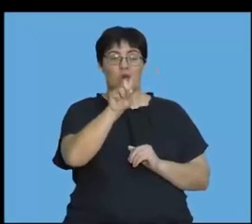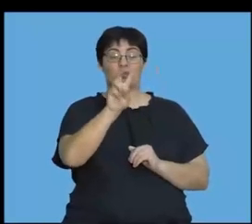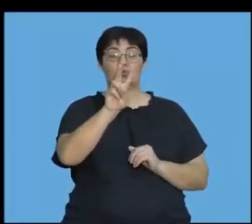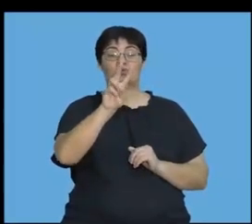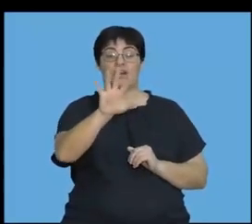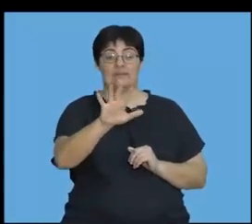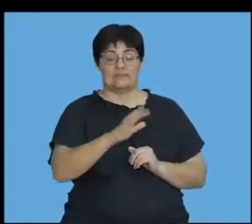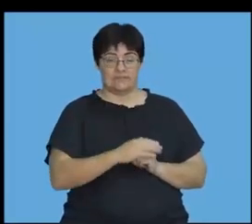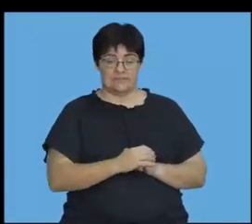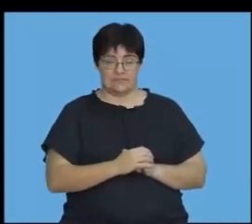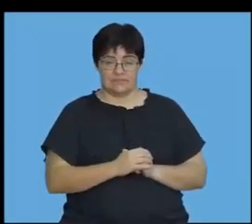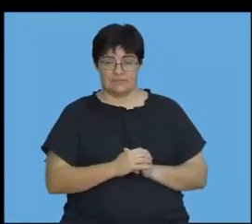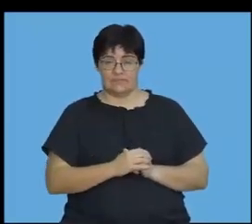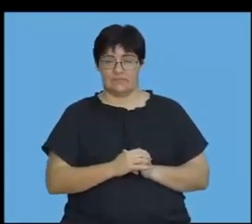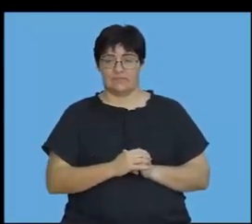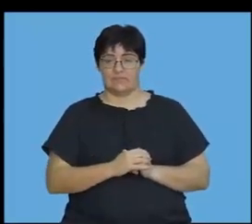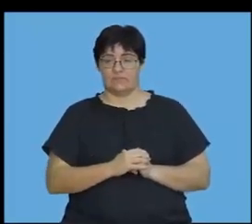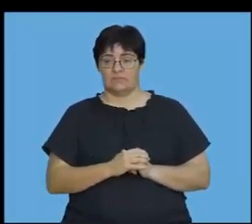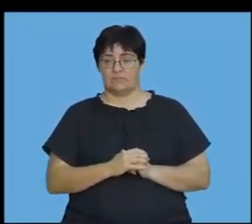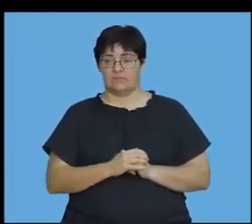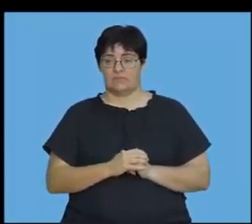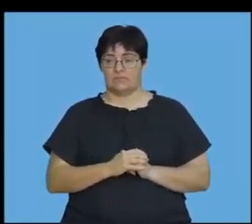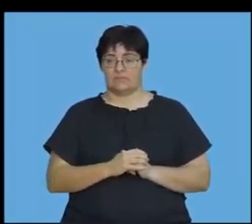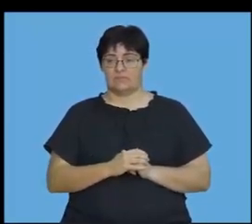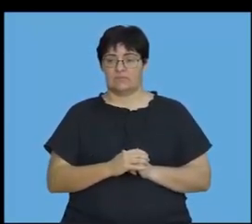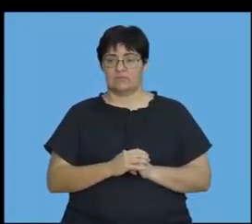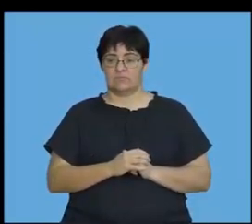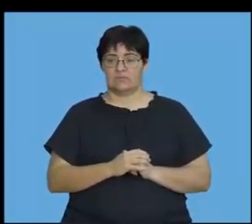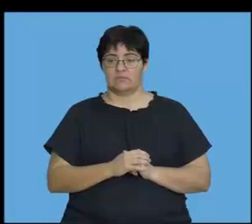minus 2.125.